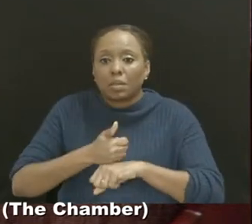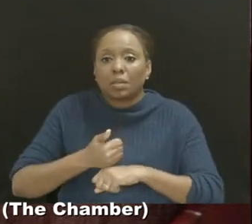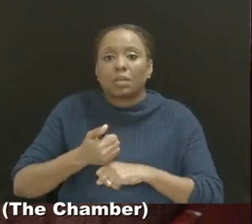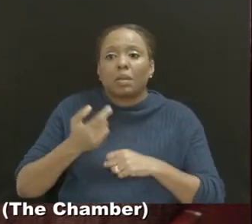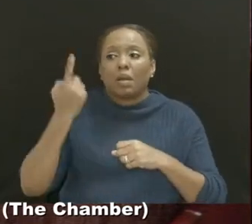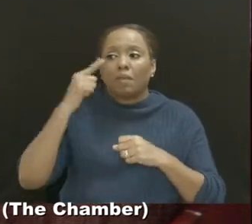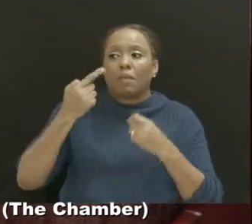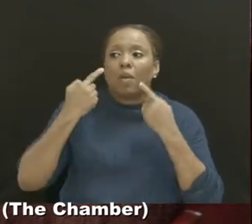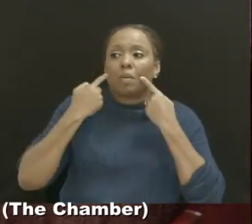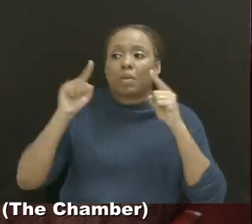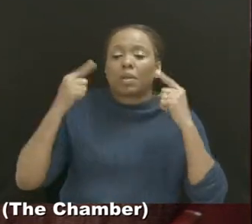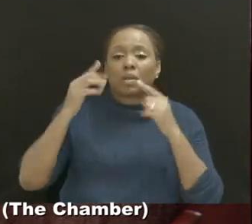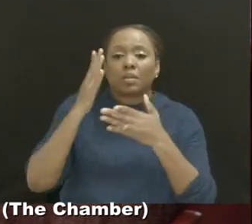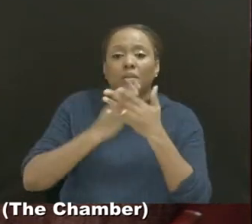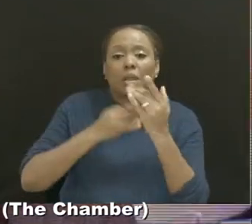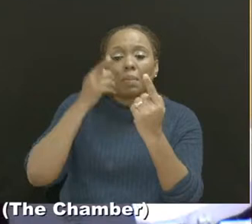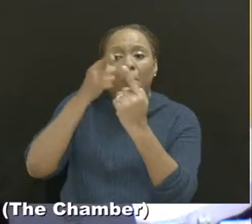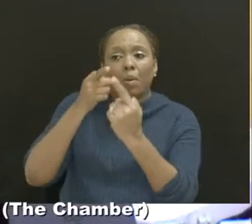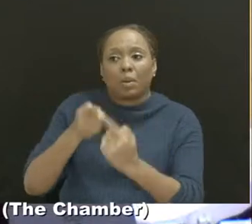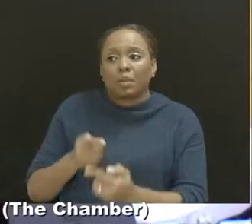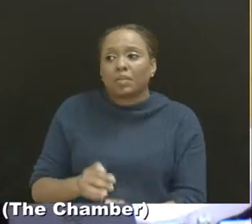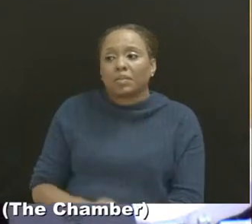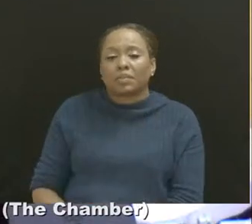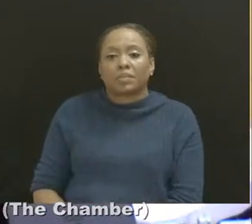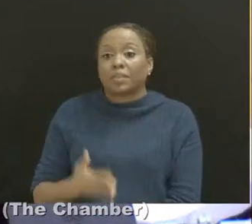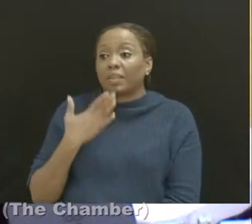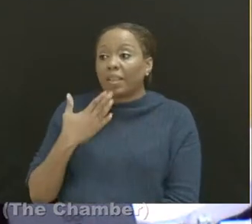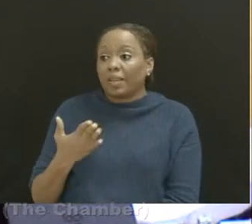objectives and these goals. Thank you, ma'am. Thank you.